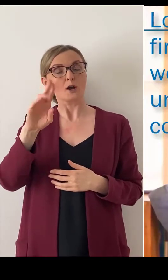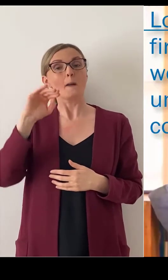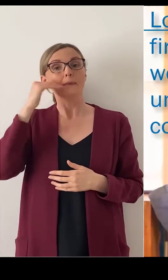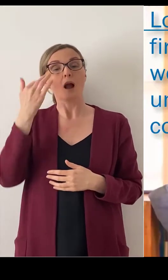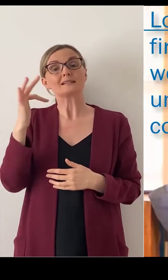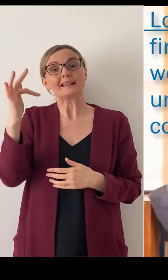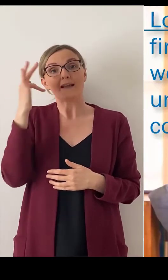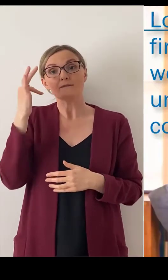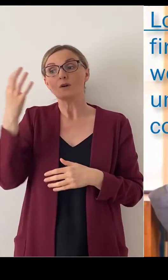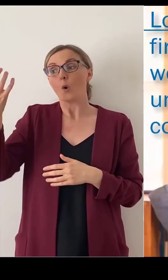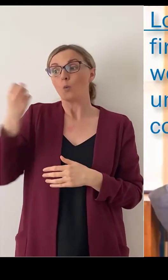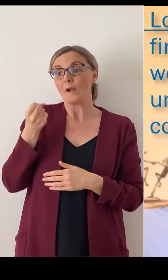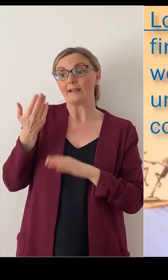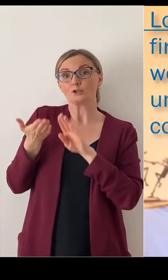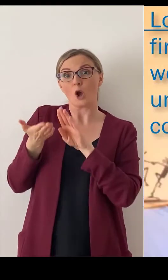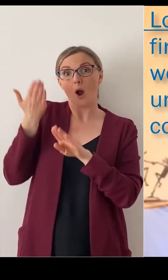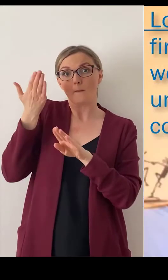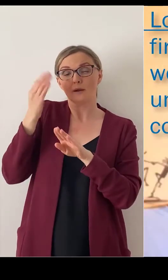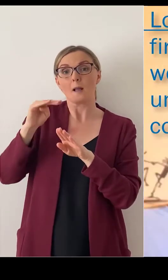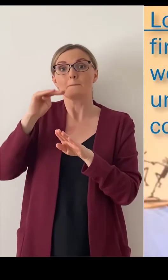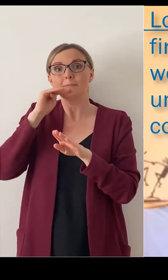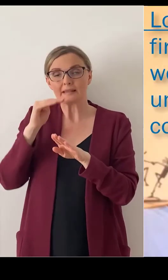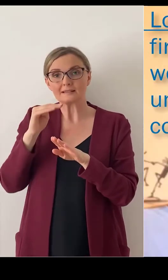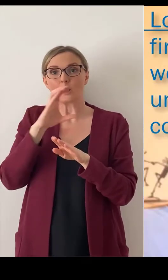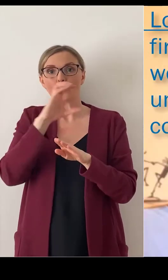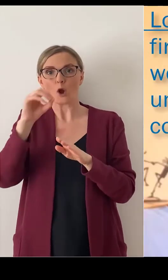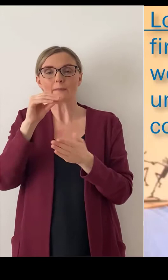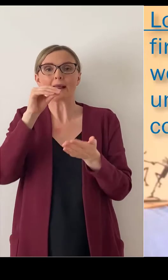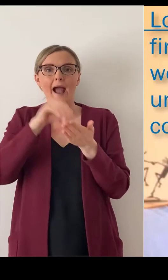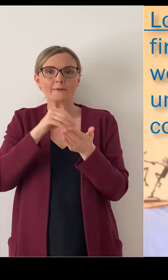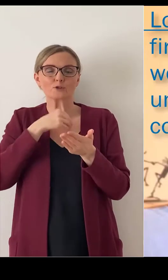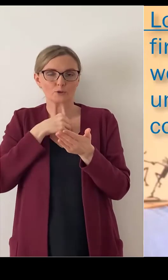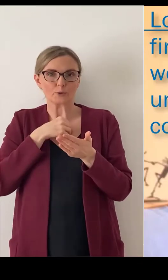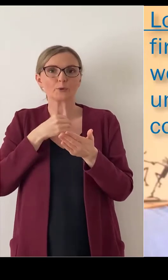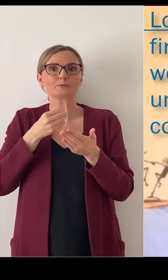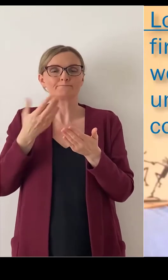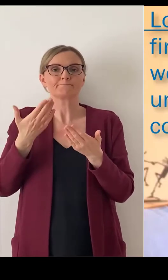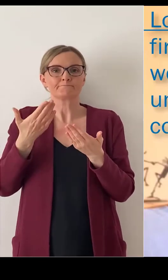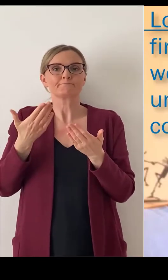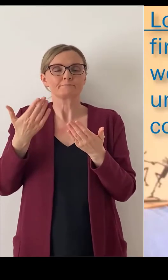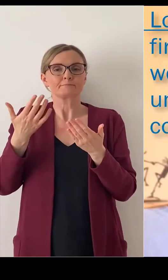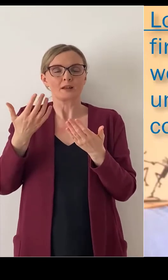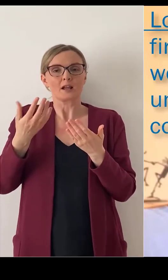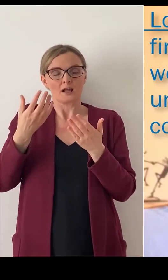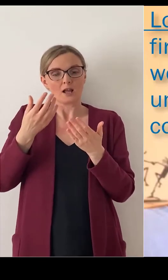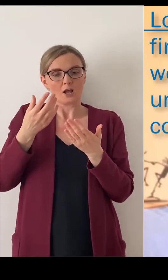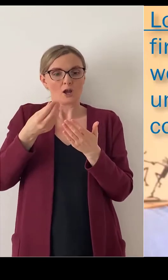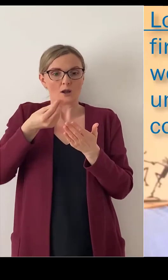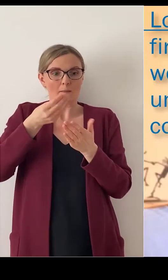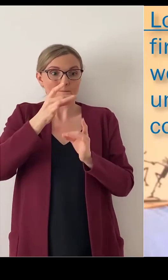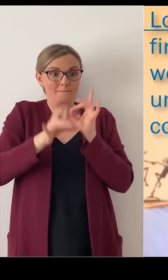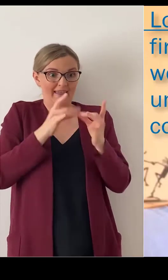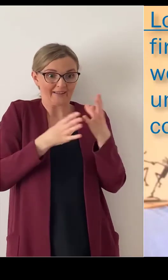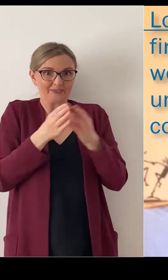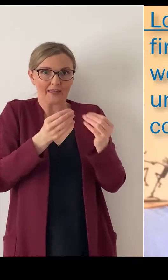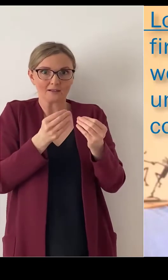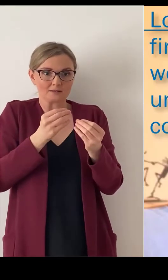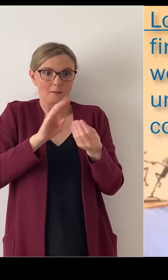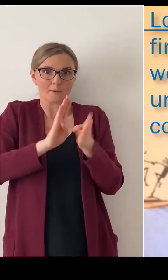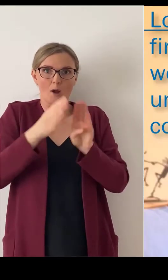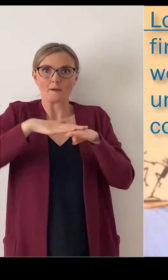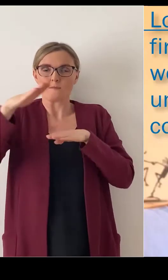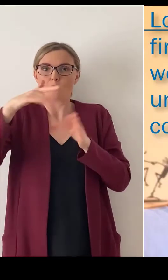of production for the firm. The firm is going to reflect the increase in the cost of production to the final